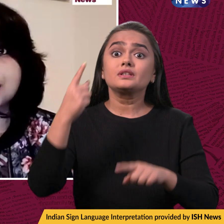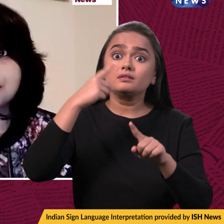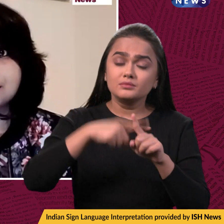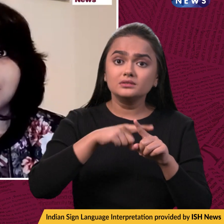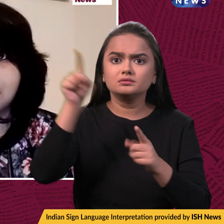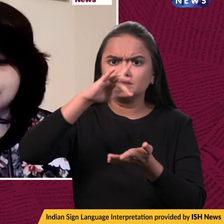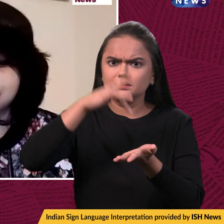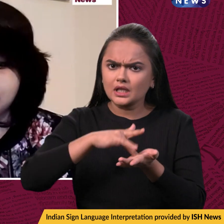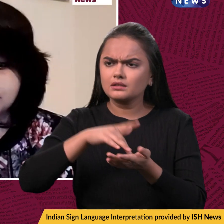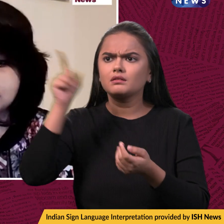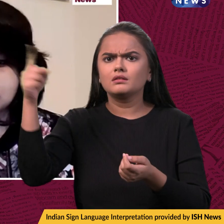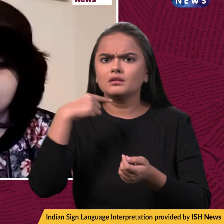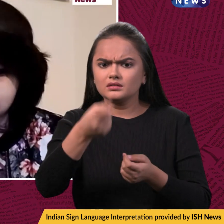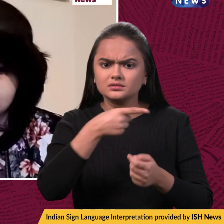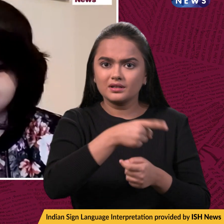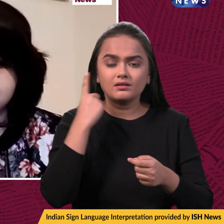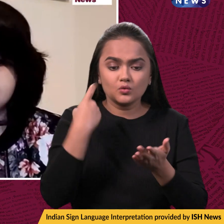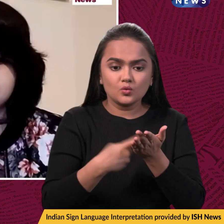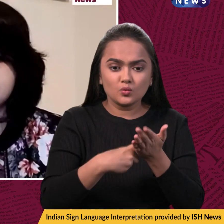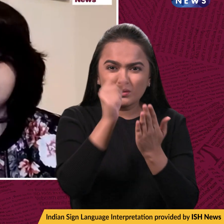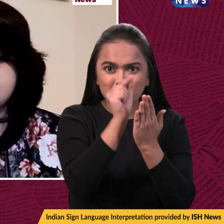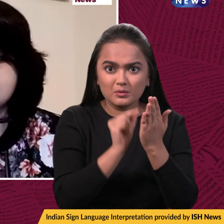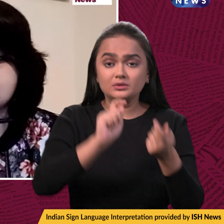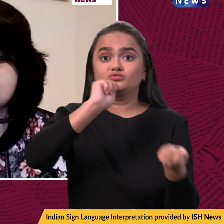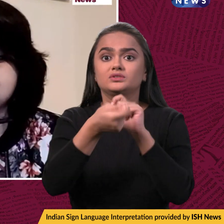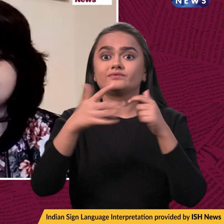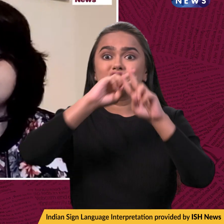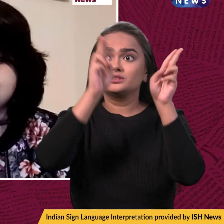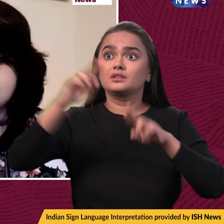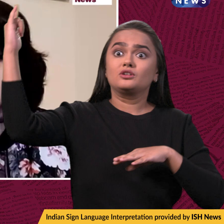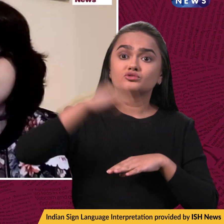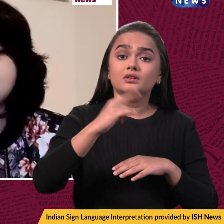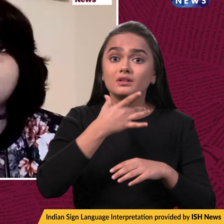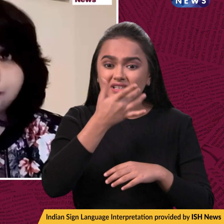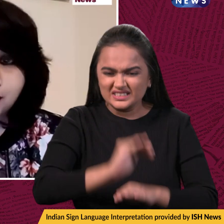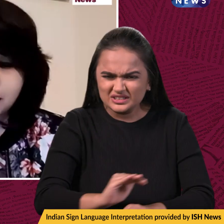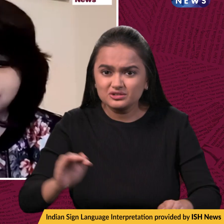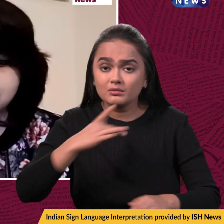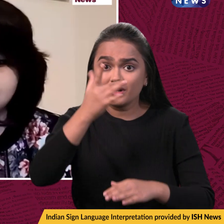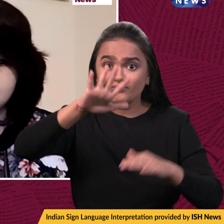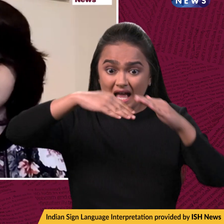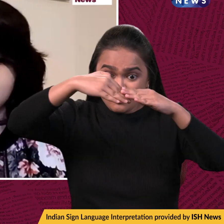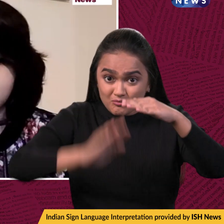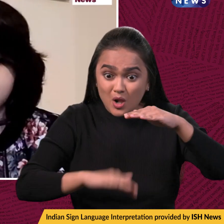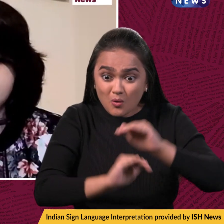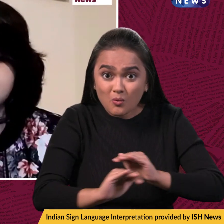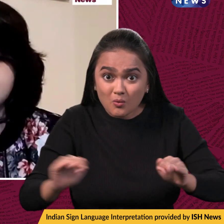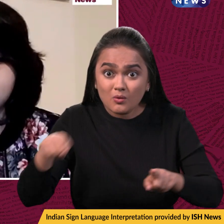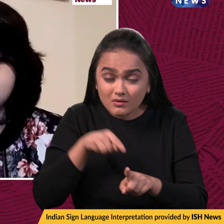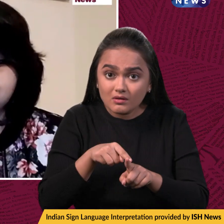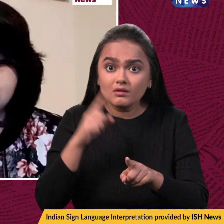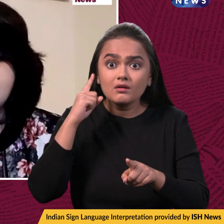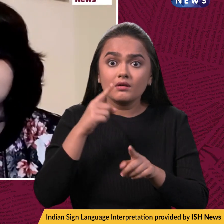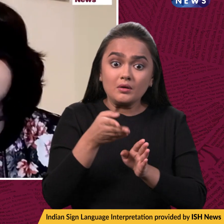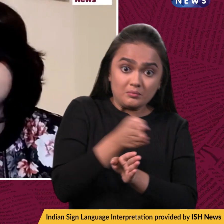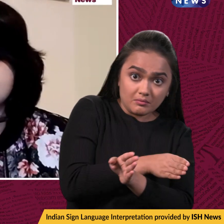Also, the center has revised guidelines for international arrivals and exempted children below 5 years of age from